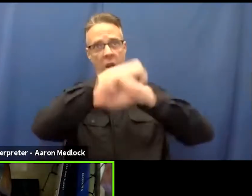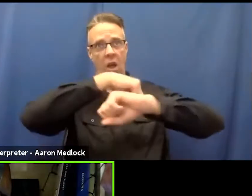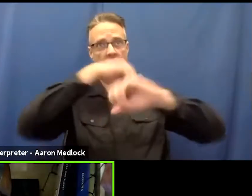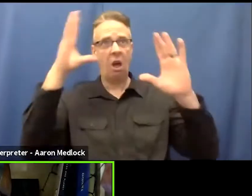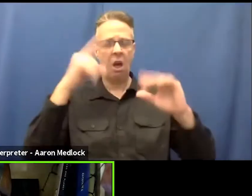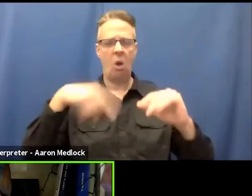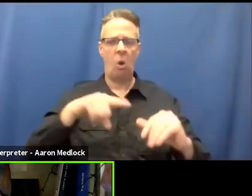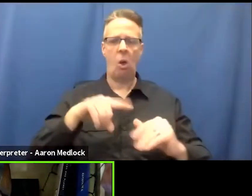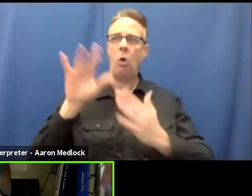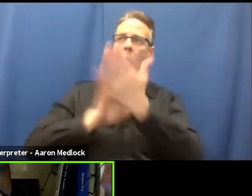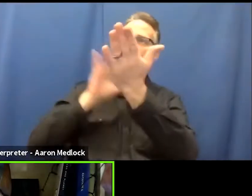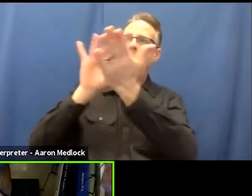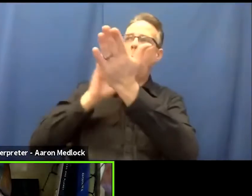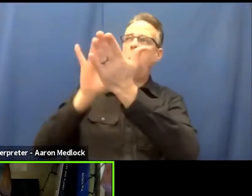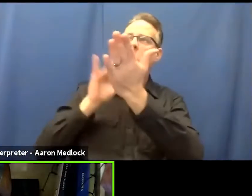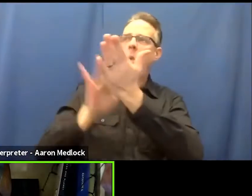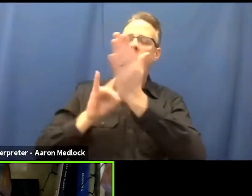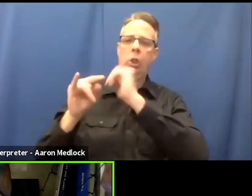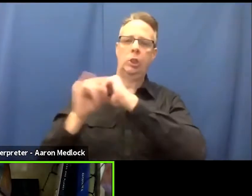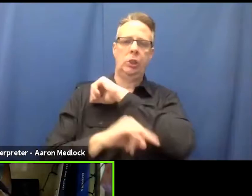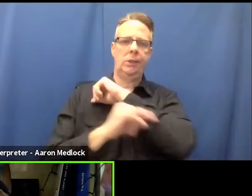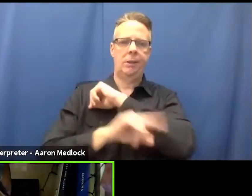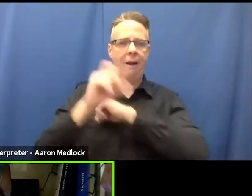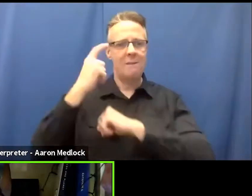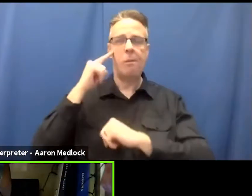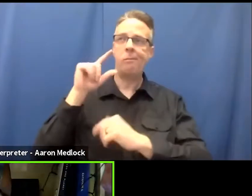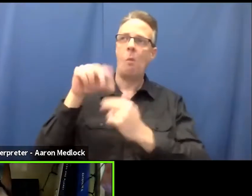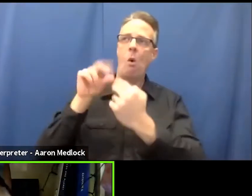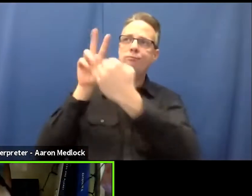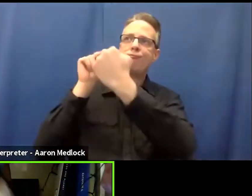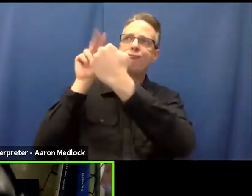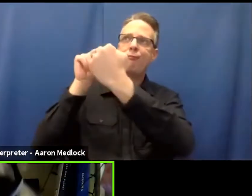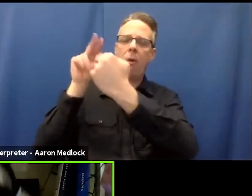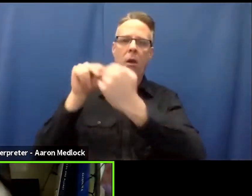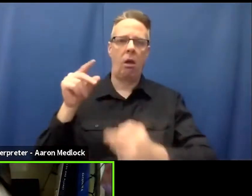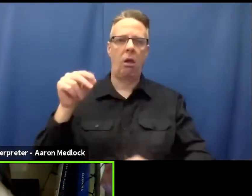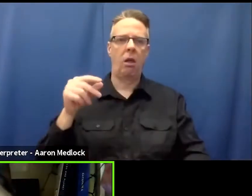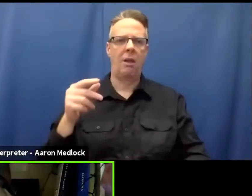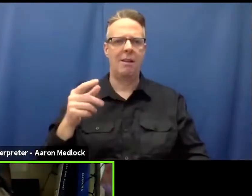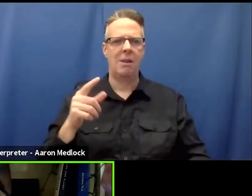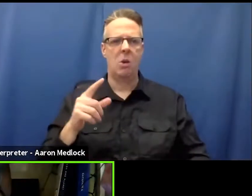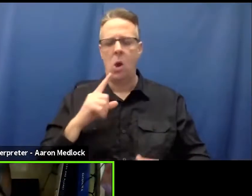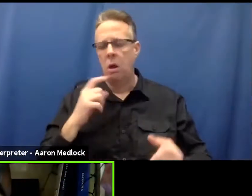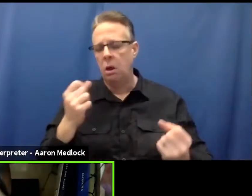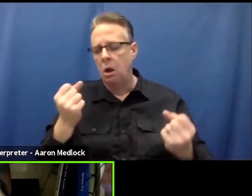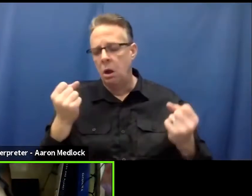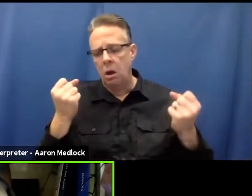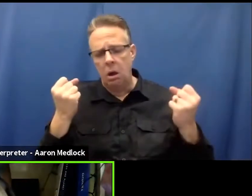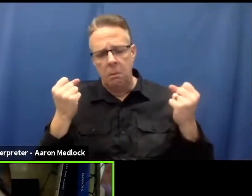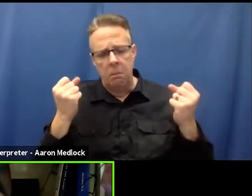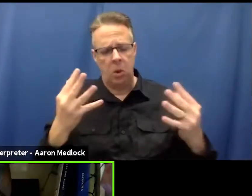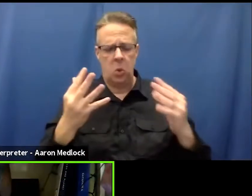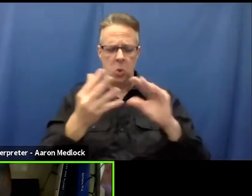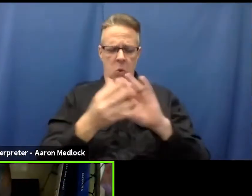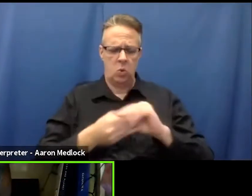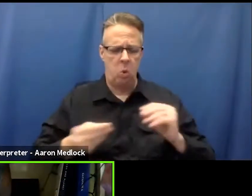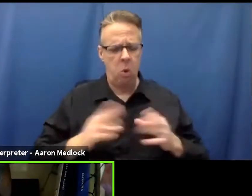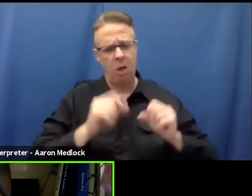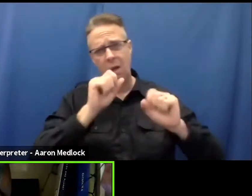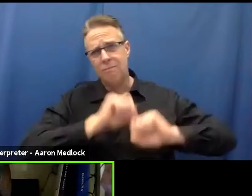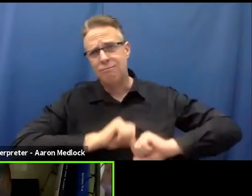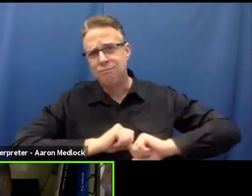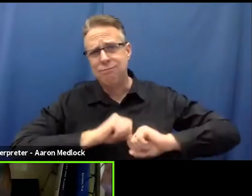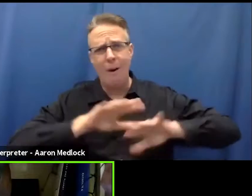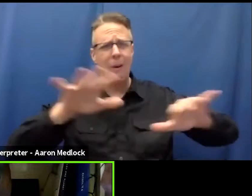scroungers or benefit cheats. And there were countless stories in tabloids,